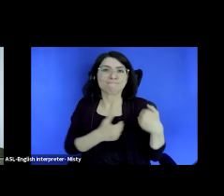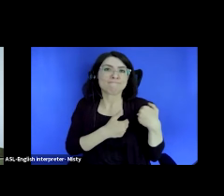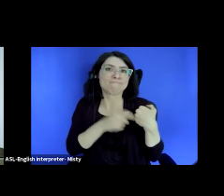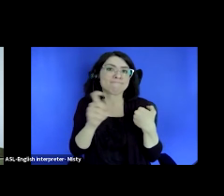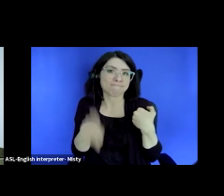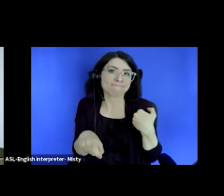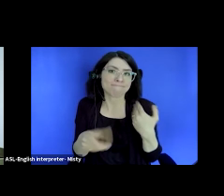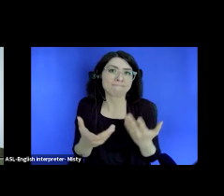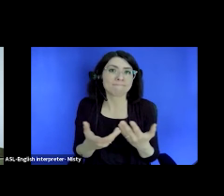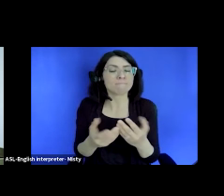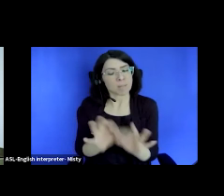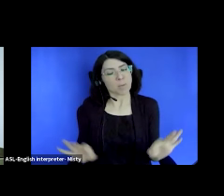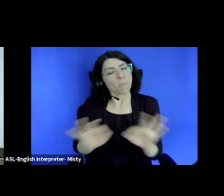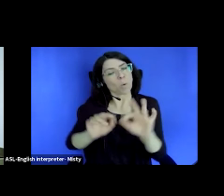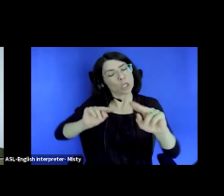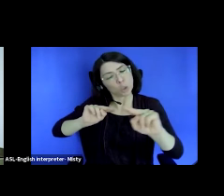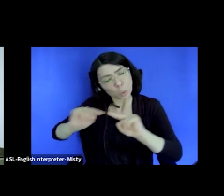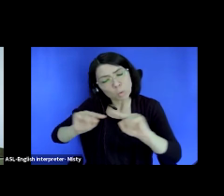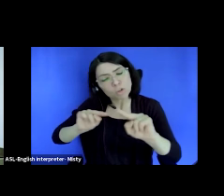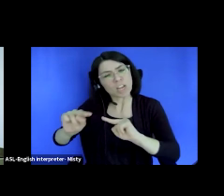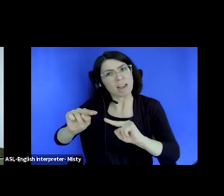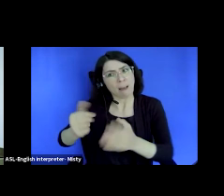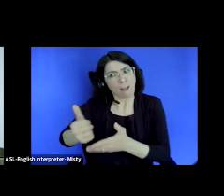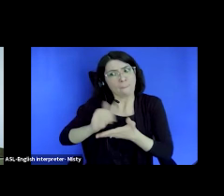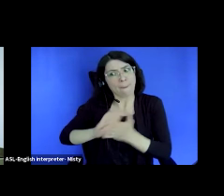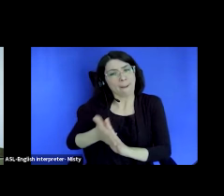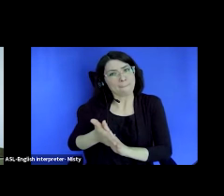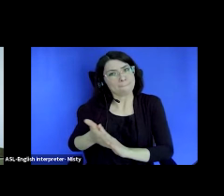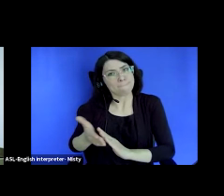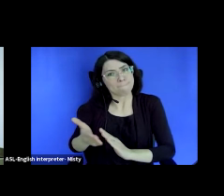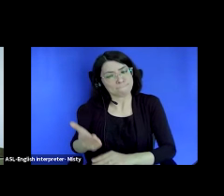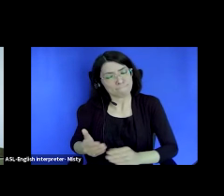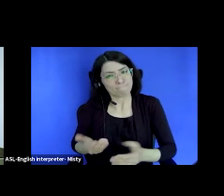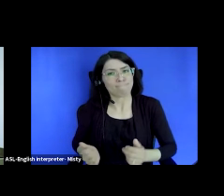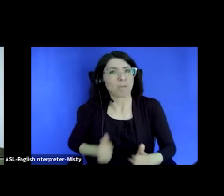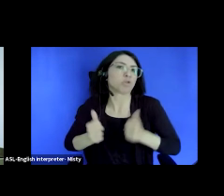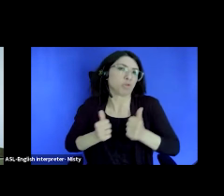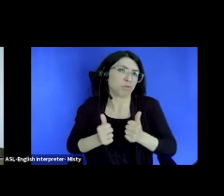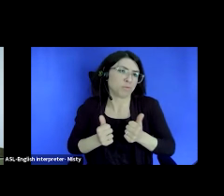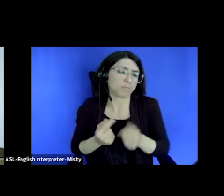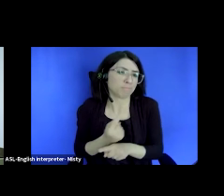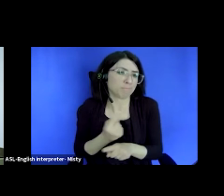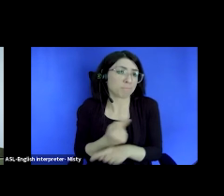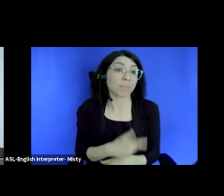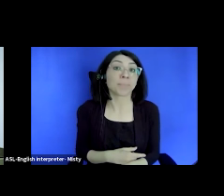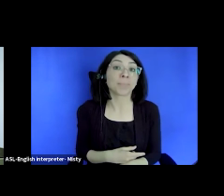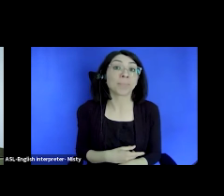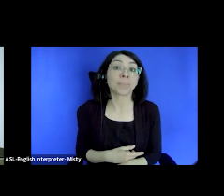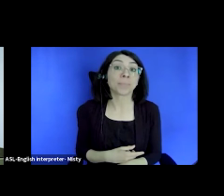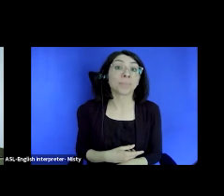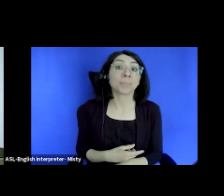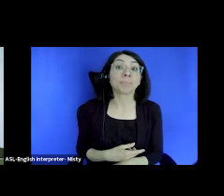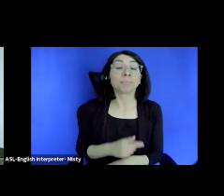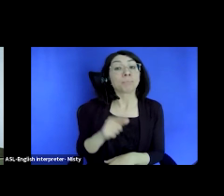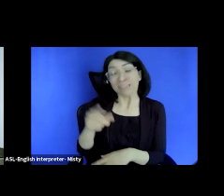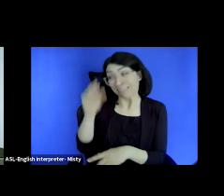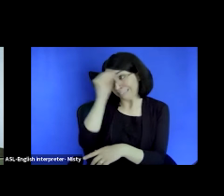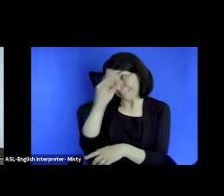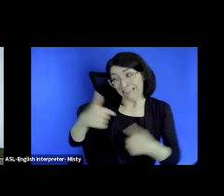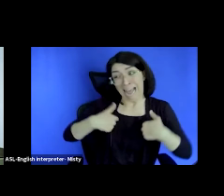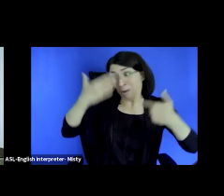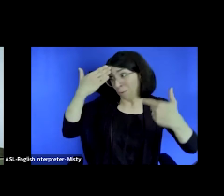communicators. Okay. Um, you have the right to say, I don't know. So you don't necessarily need to know everything.